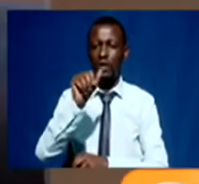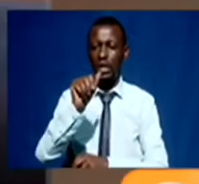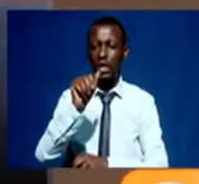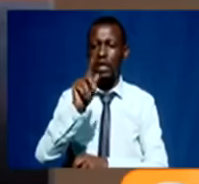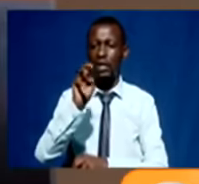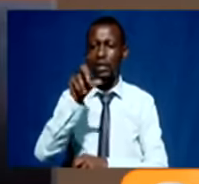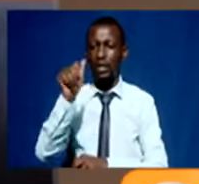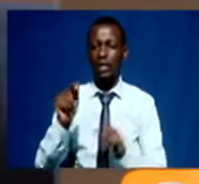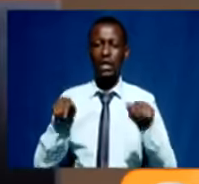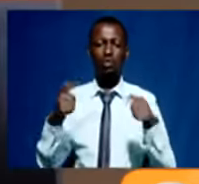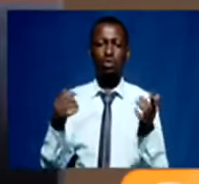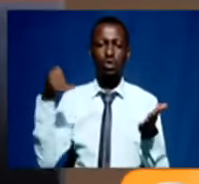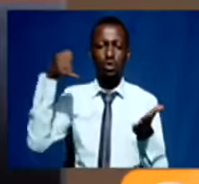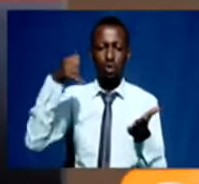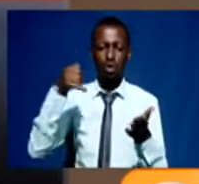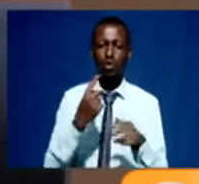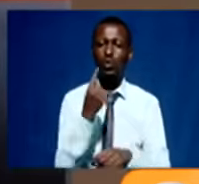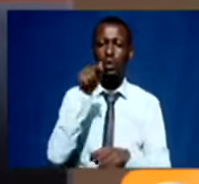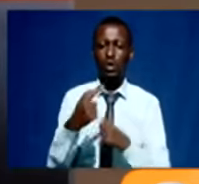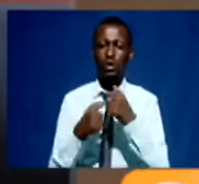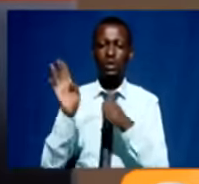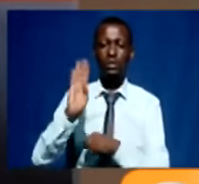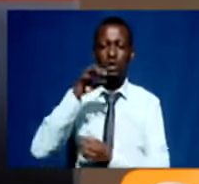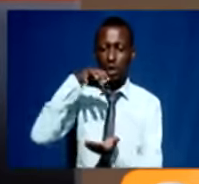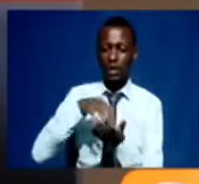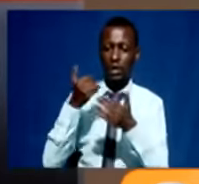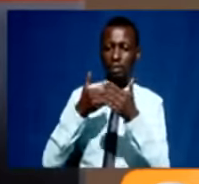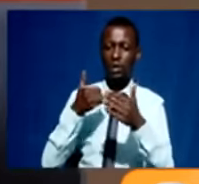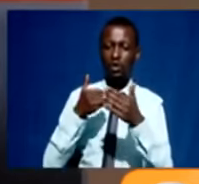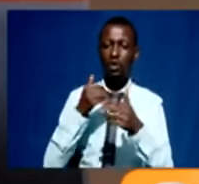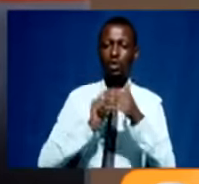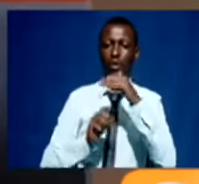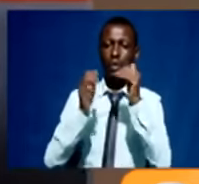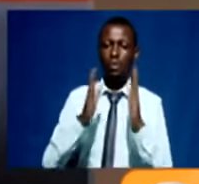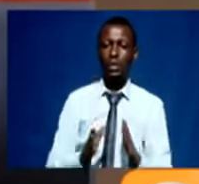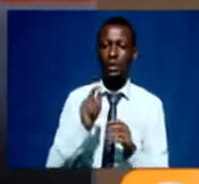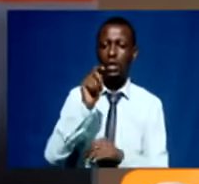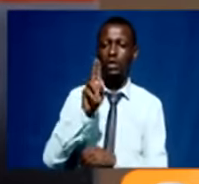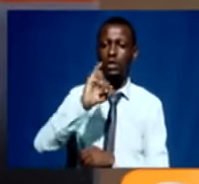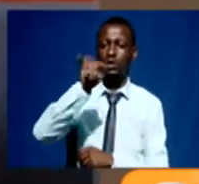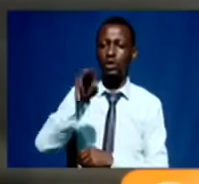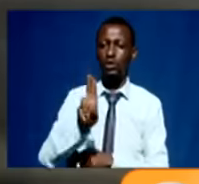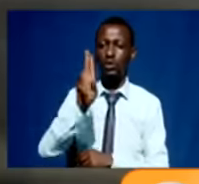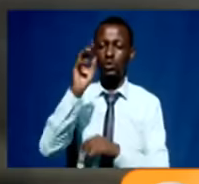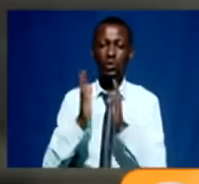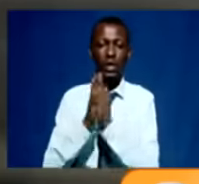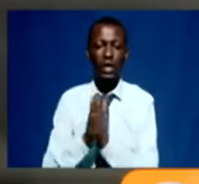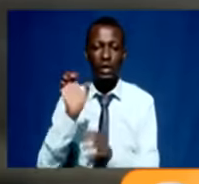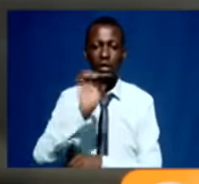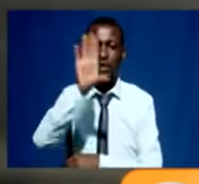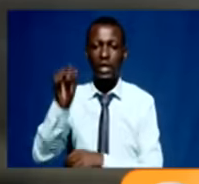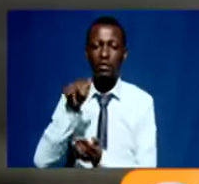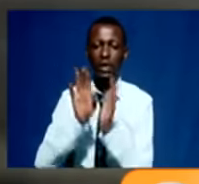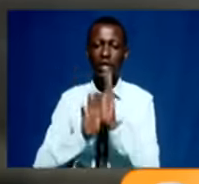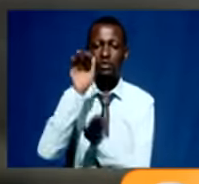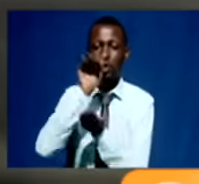in the 1.6 billion shillings case between the former minister Raphael Tsuju and the East Africa Development Bank. She was recently